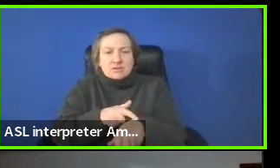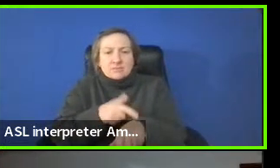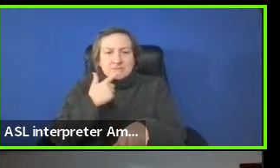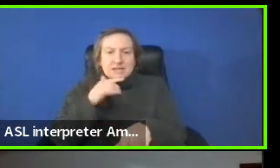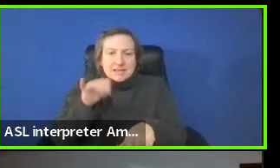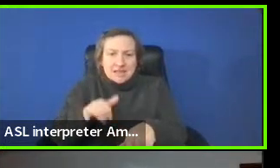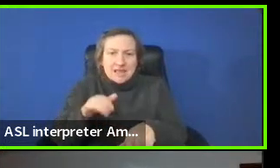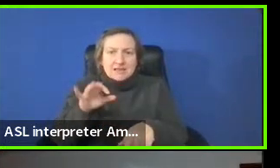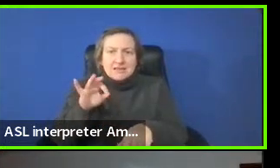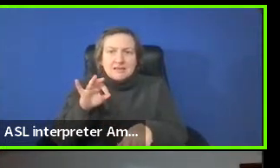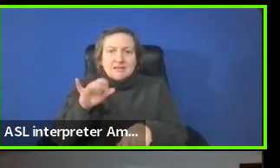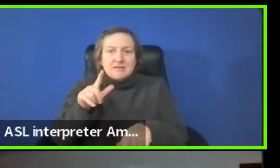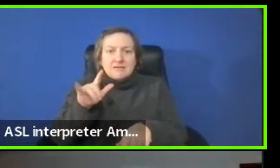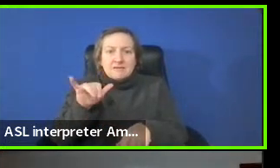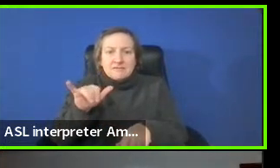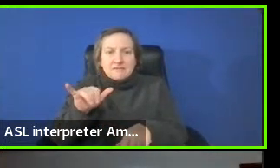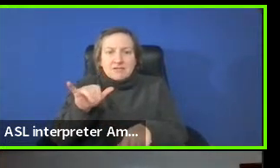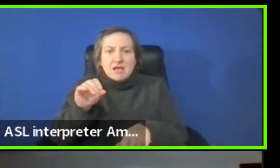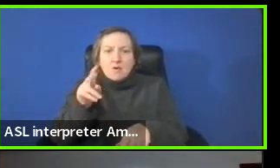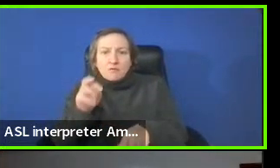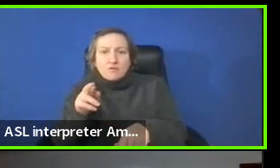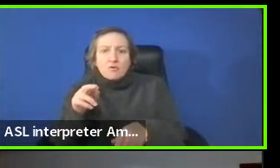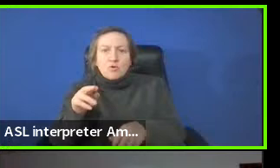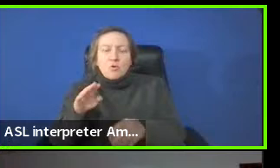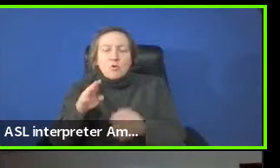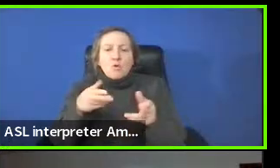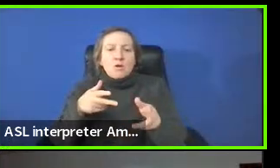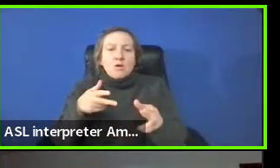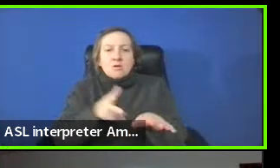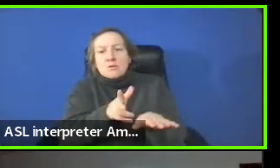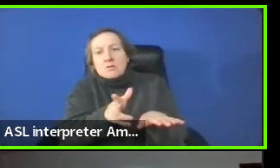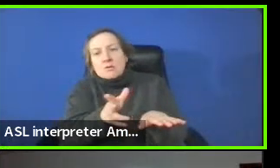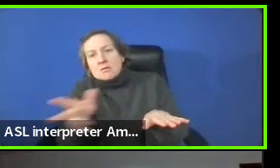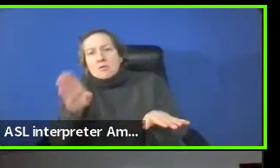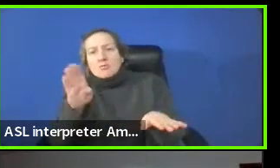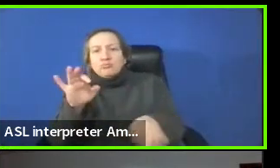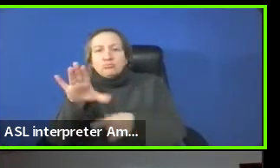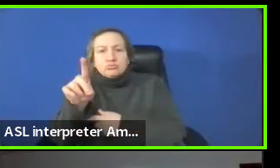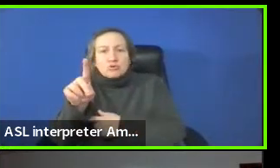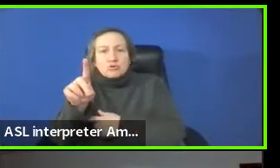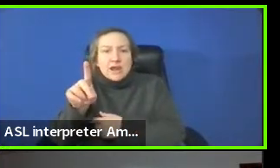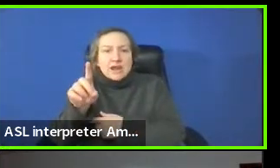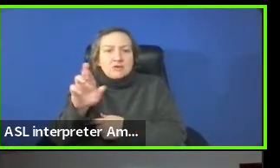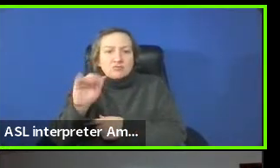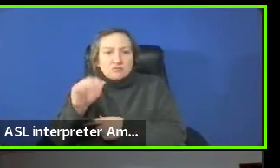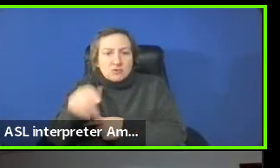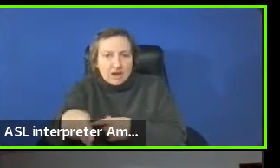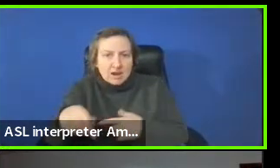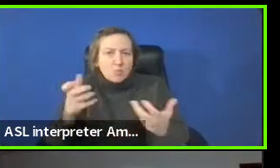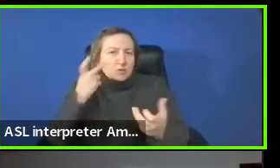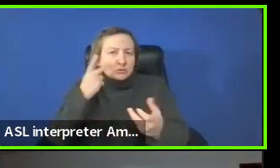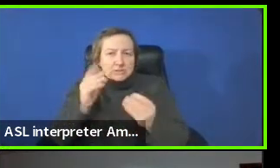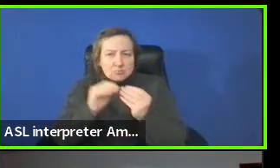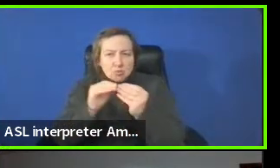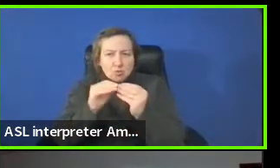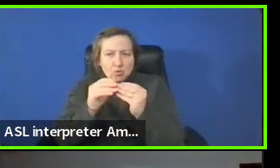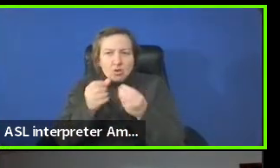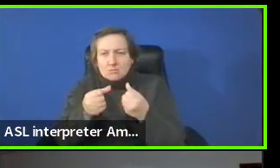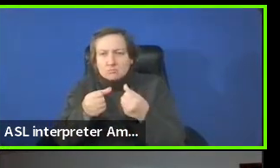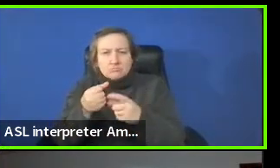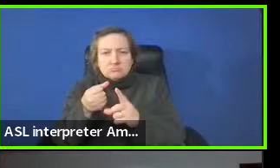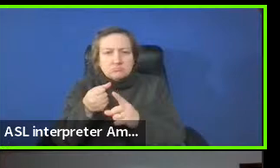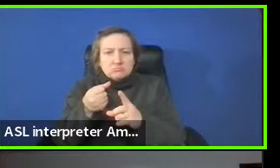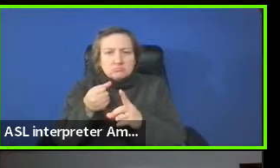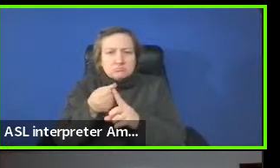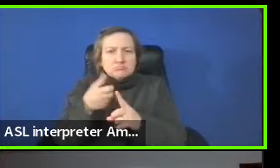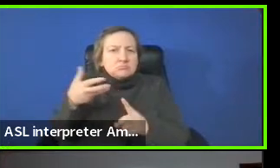flyover or the braided ramp would do. And we just want to see more on that, because when we think about